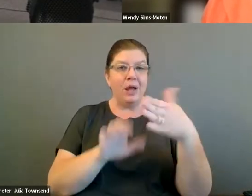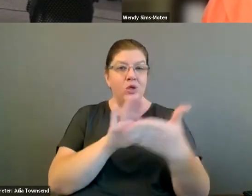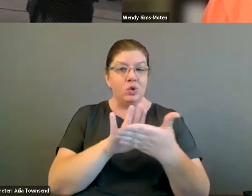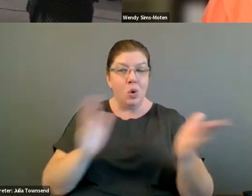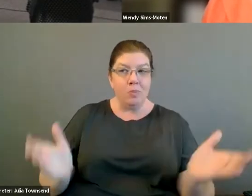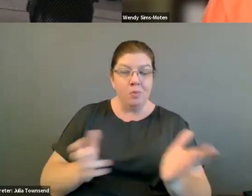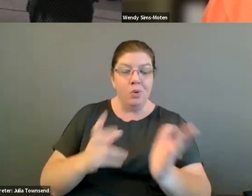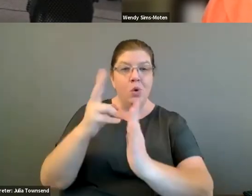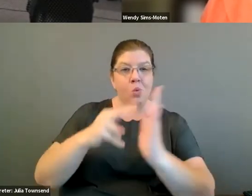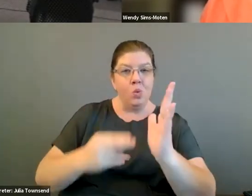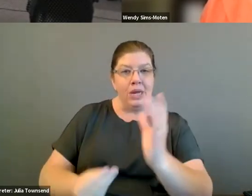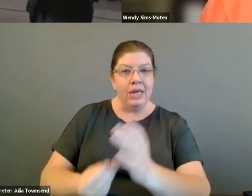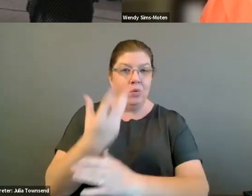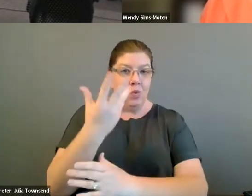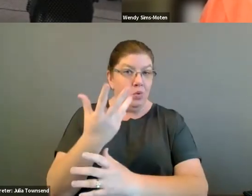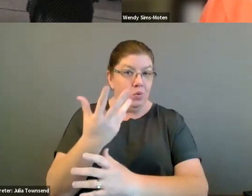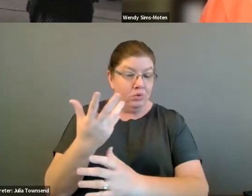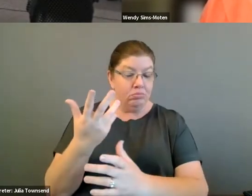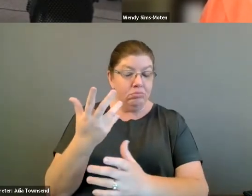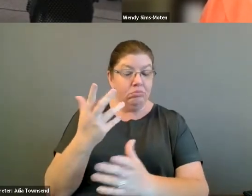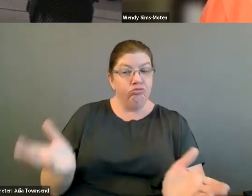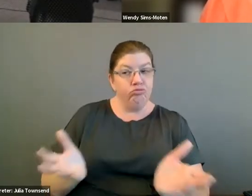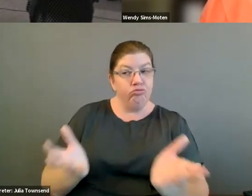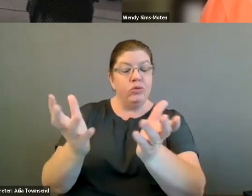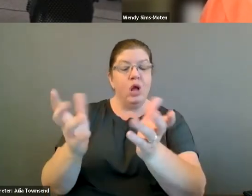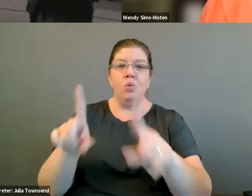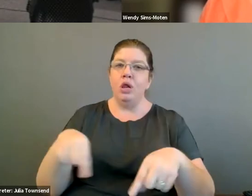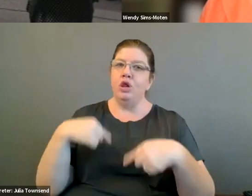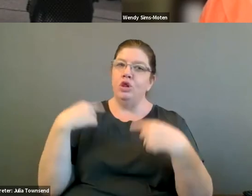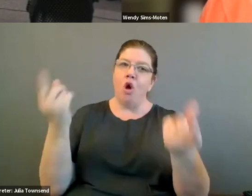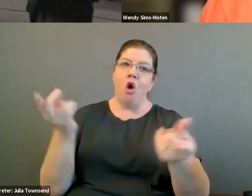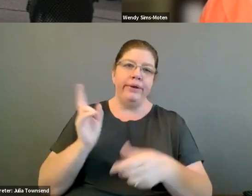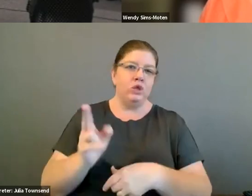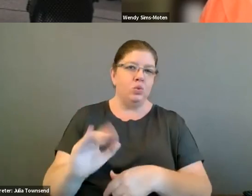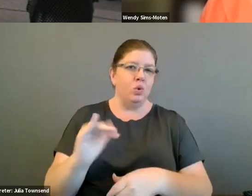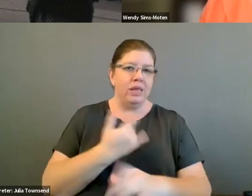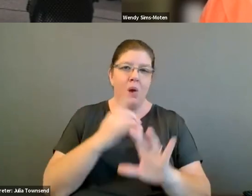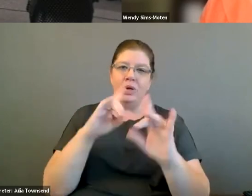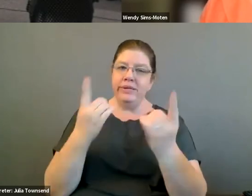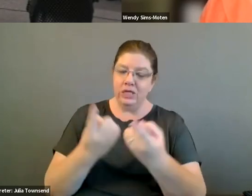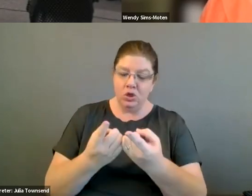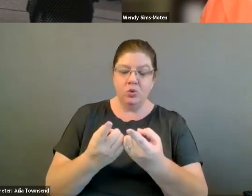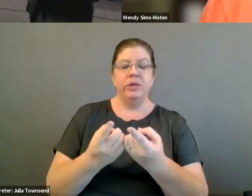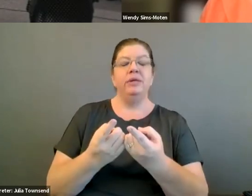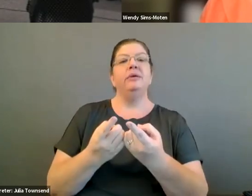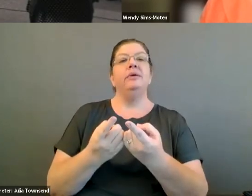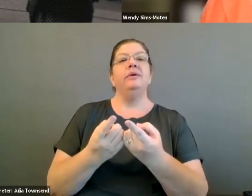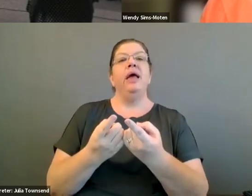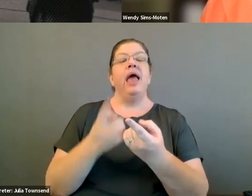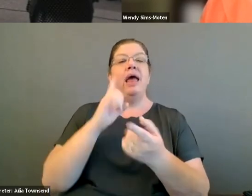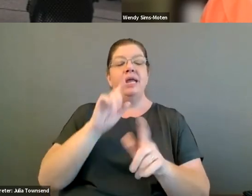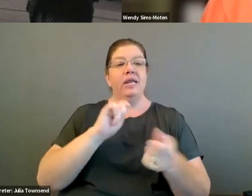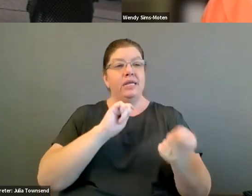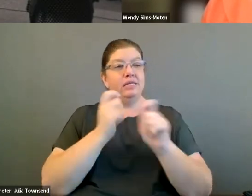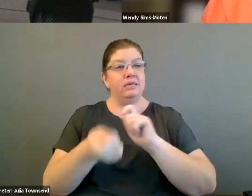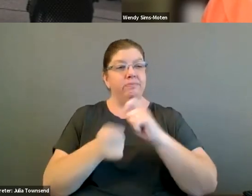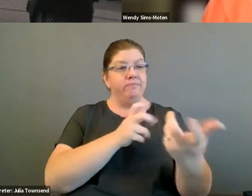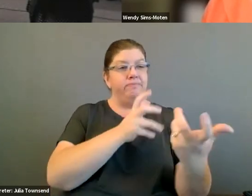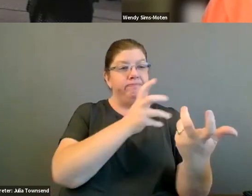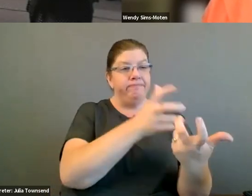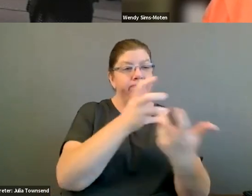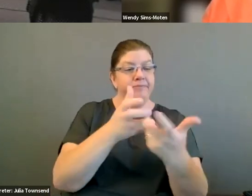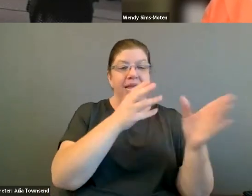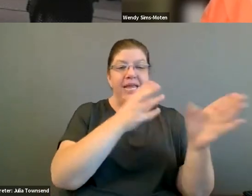reading growth, has a long track record with our district, and is individualized based on